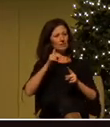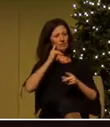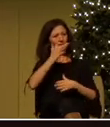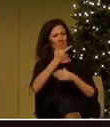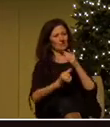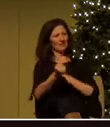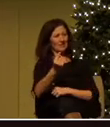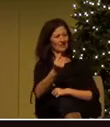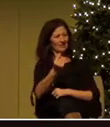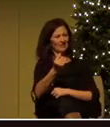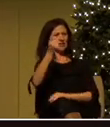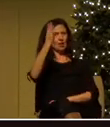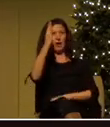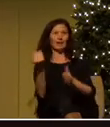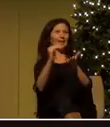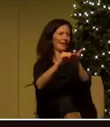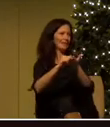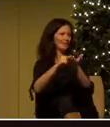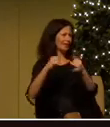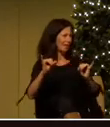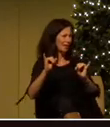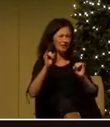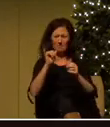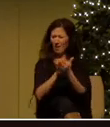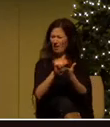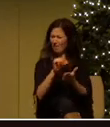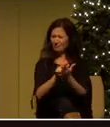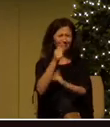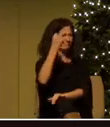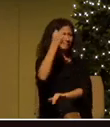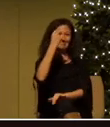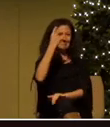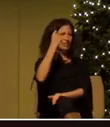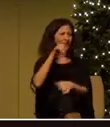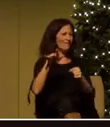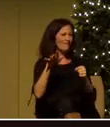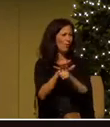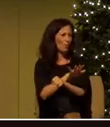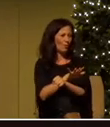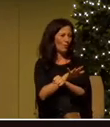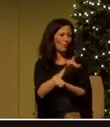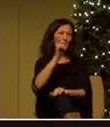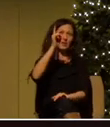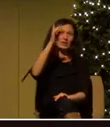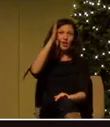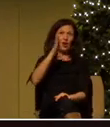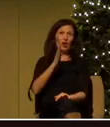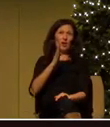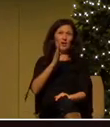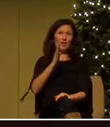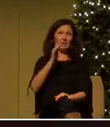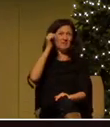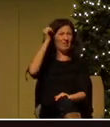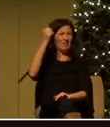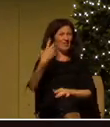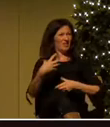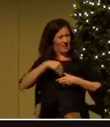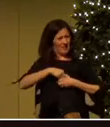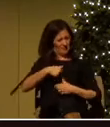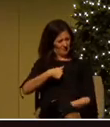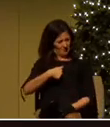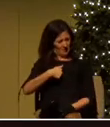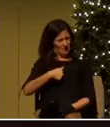Try to wrap your mind around that. It's almost impossible again to wrap your mind around the thought that God is in me.